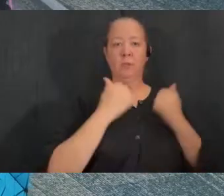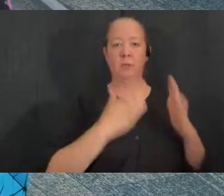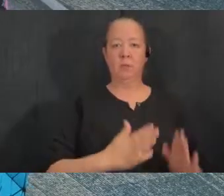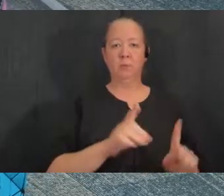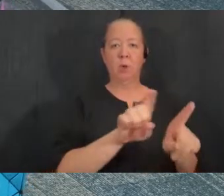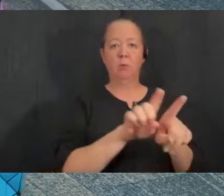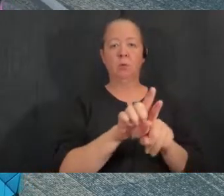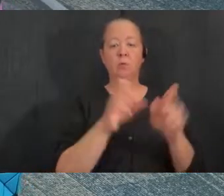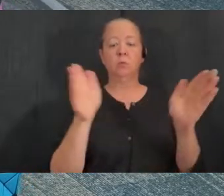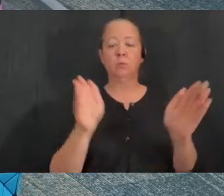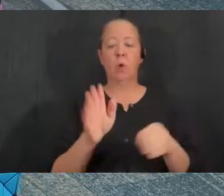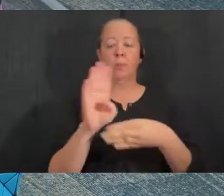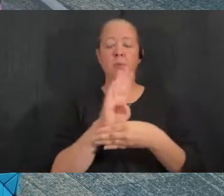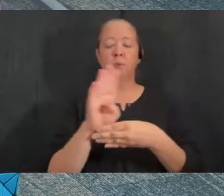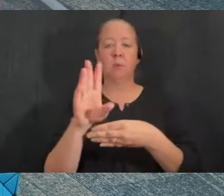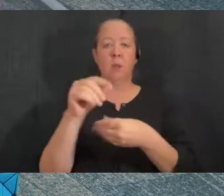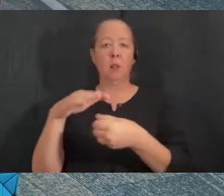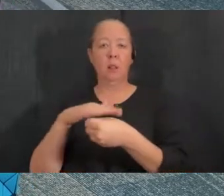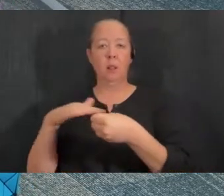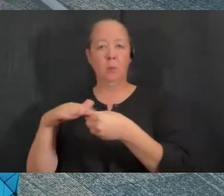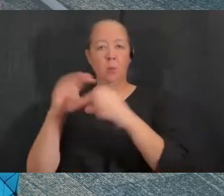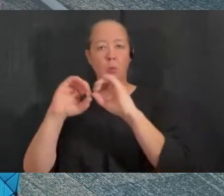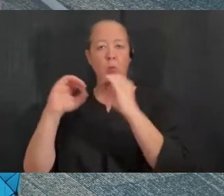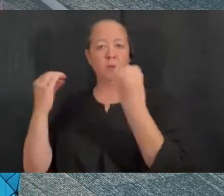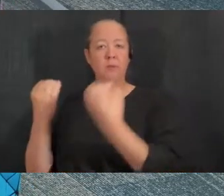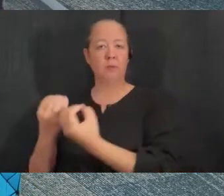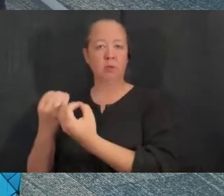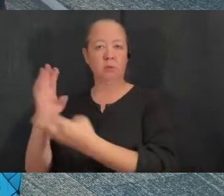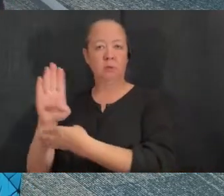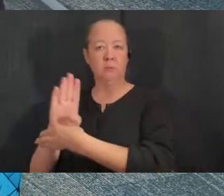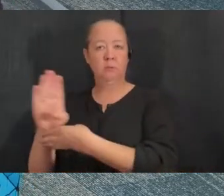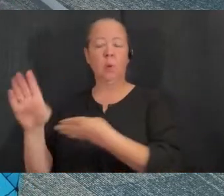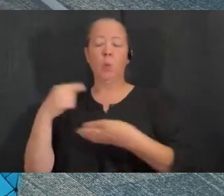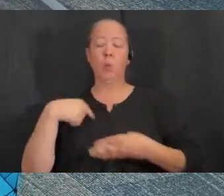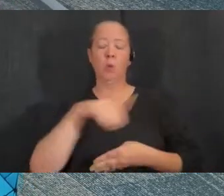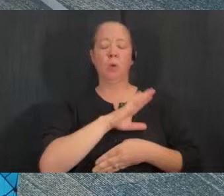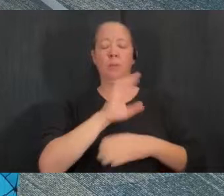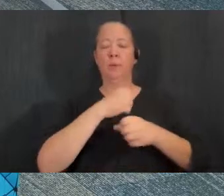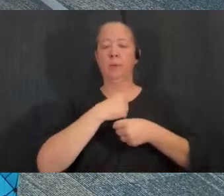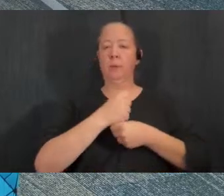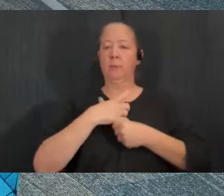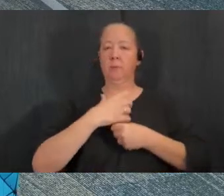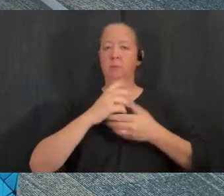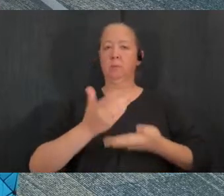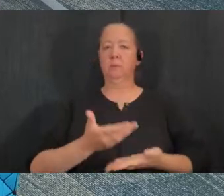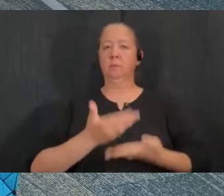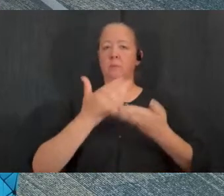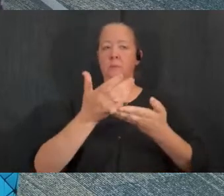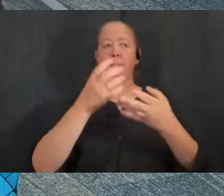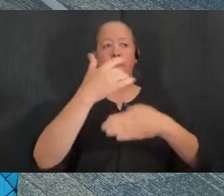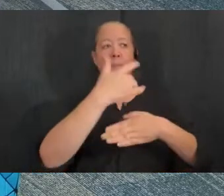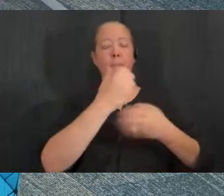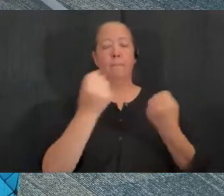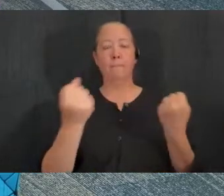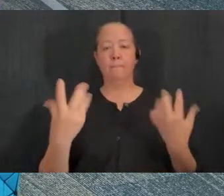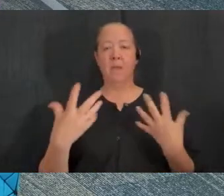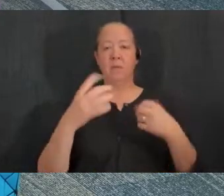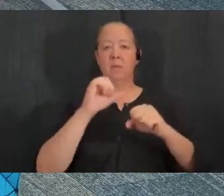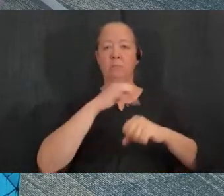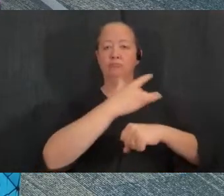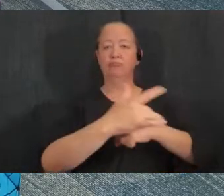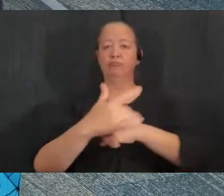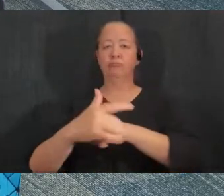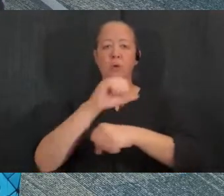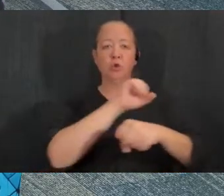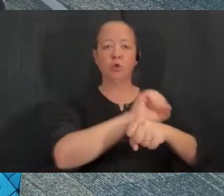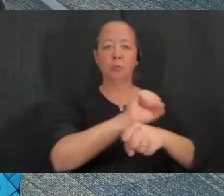organizations. And we will be creating many jobs both at the hardware store as well as enabling local businesses, whether